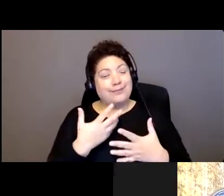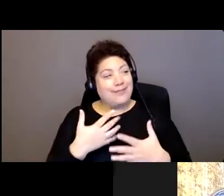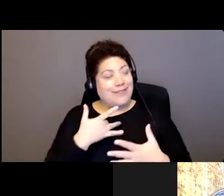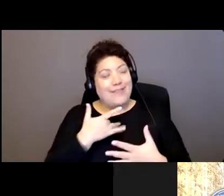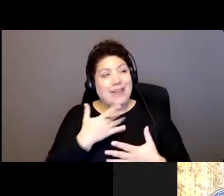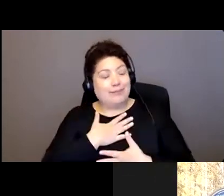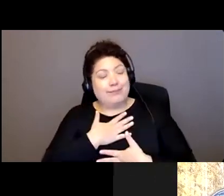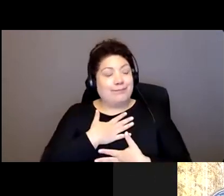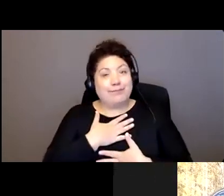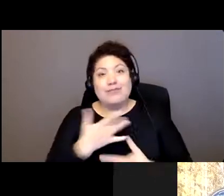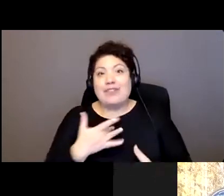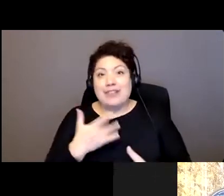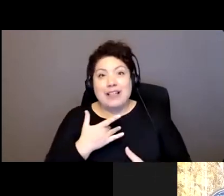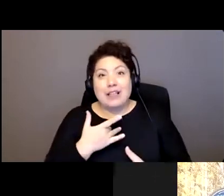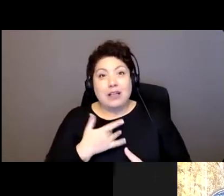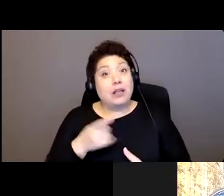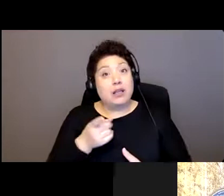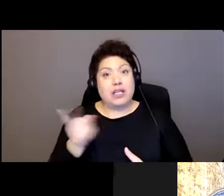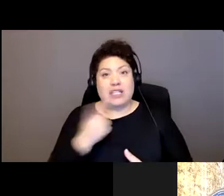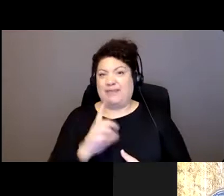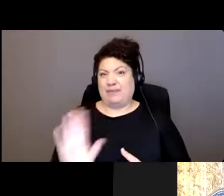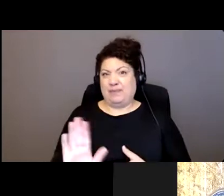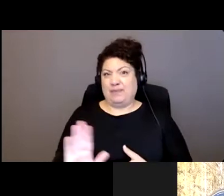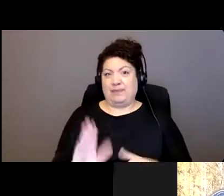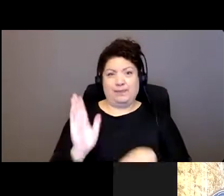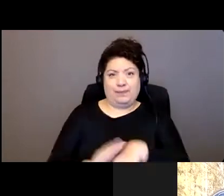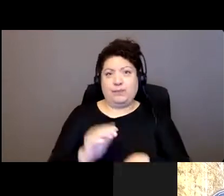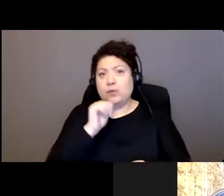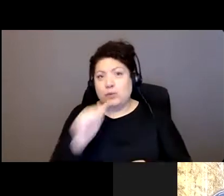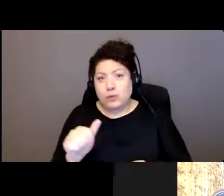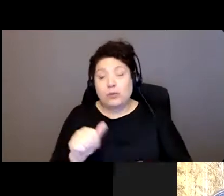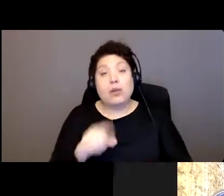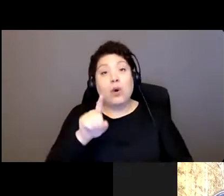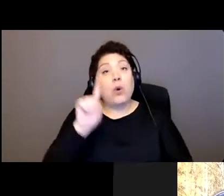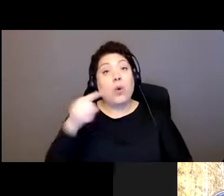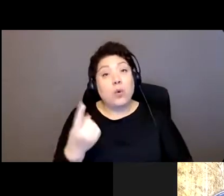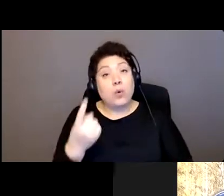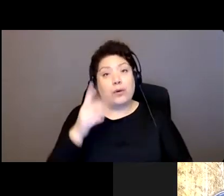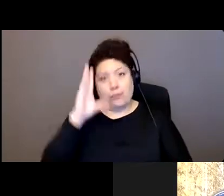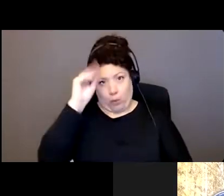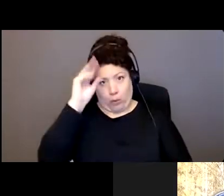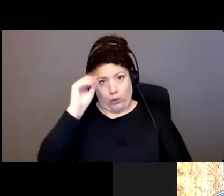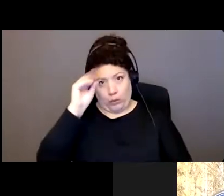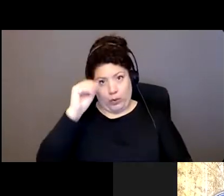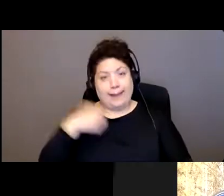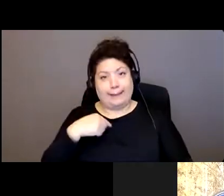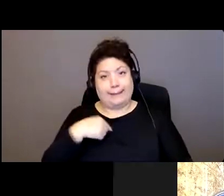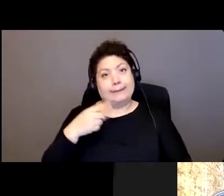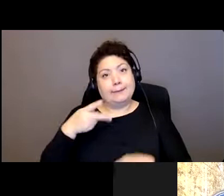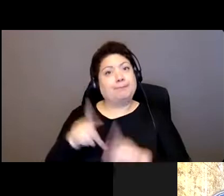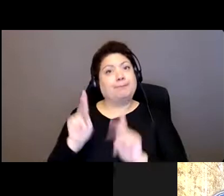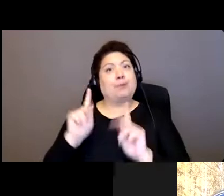say, "Oh, you're not supposed to be like that. You're supposed to be like that with boys." They told me. So I grew